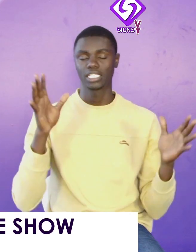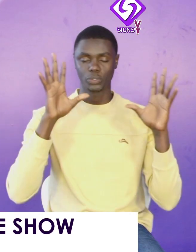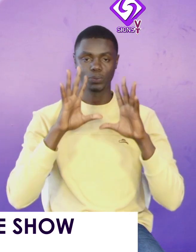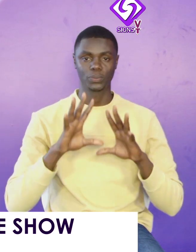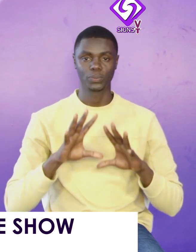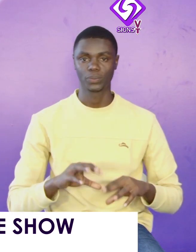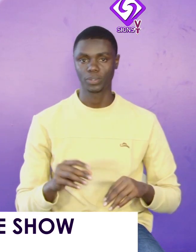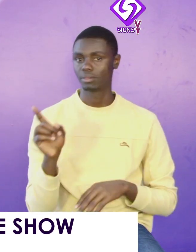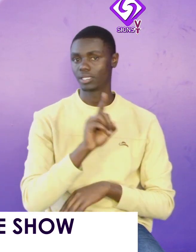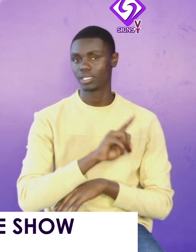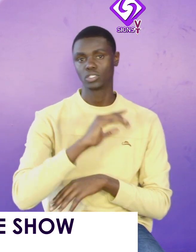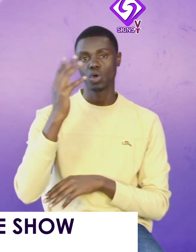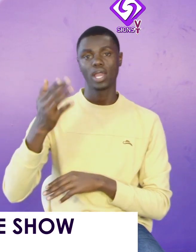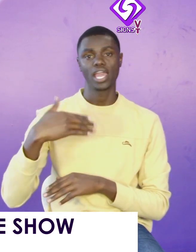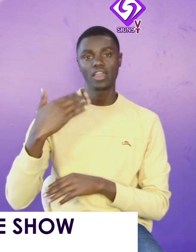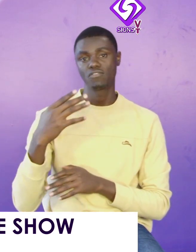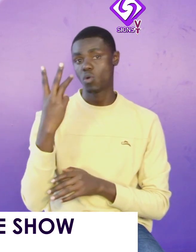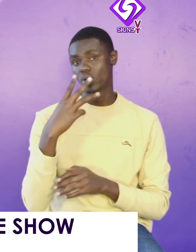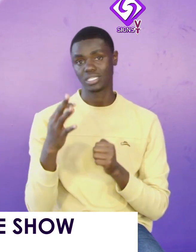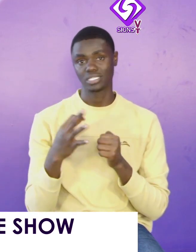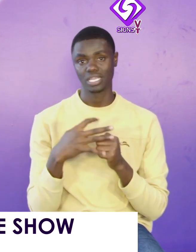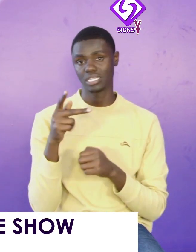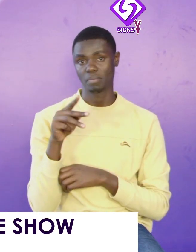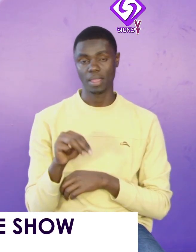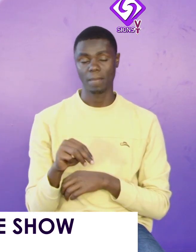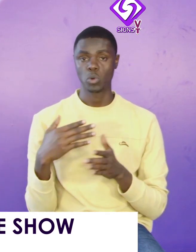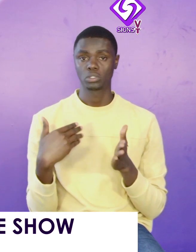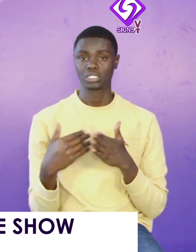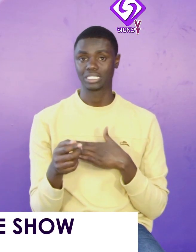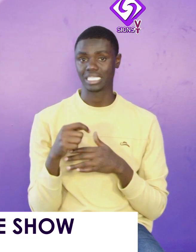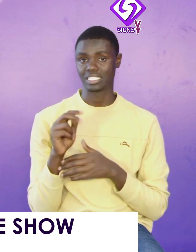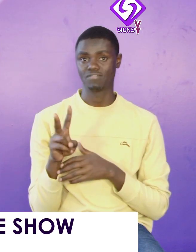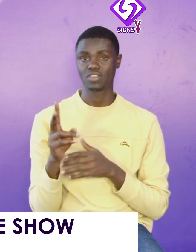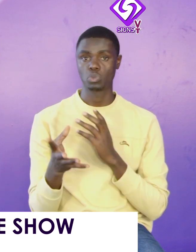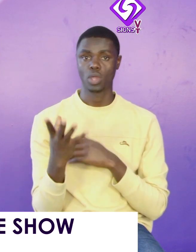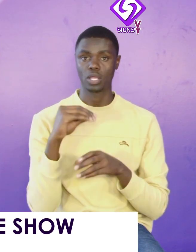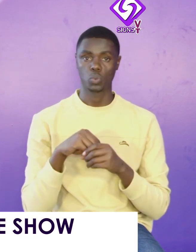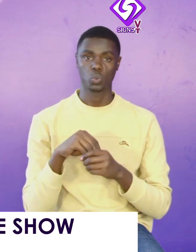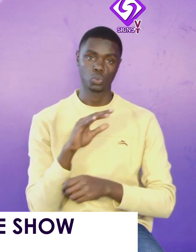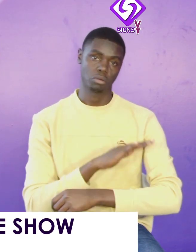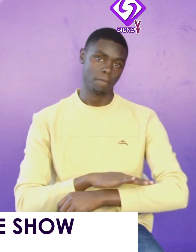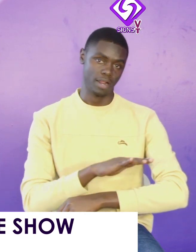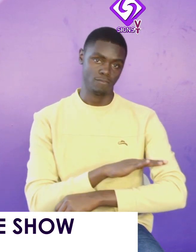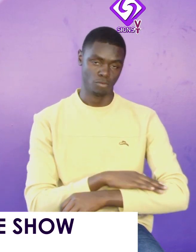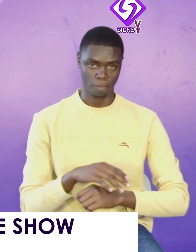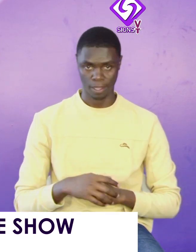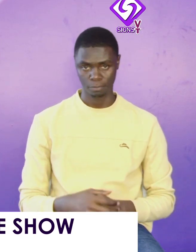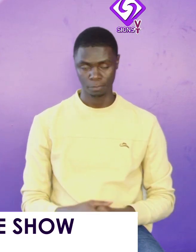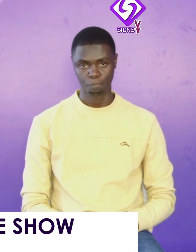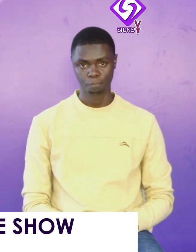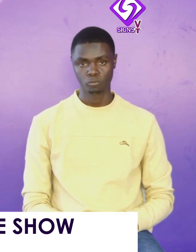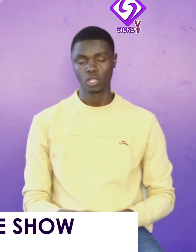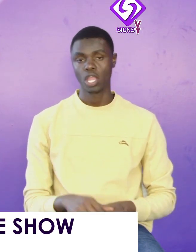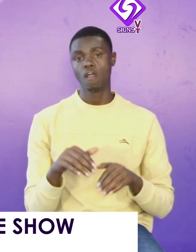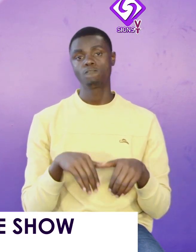Every Wednesday, 8 p.m. on Science TV. Science TV is your inclusion platform. You can